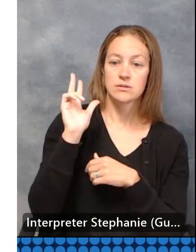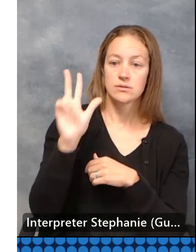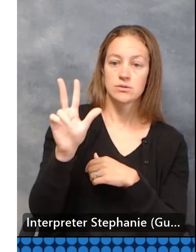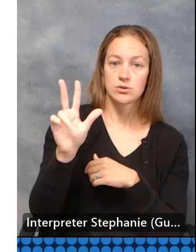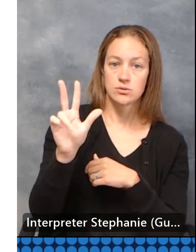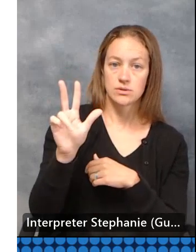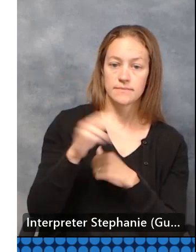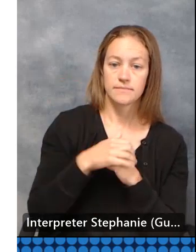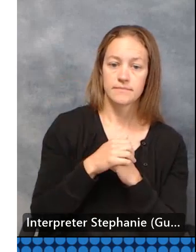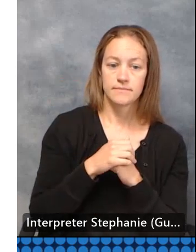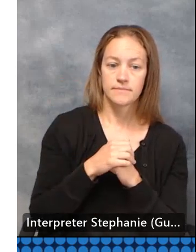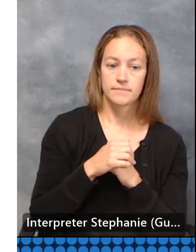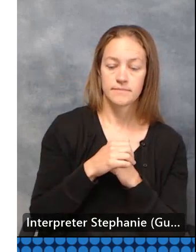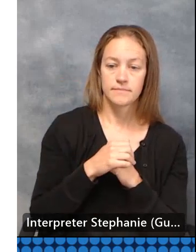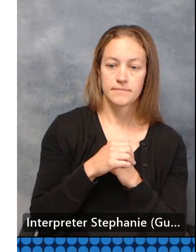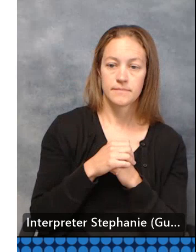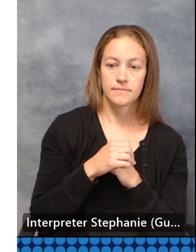Section 3.